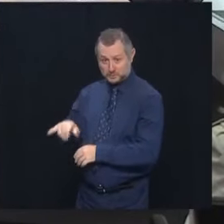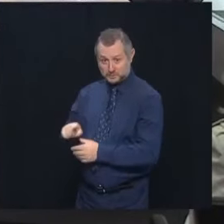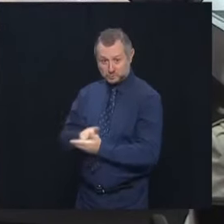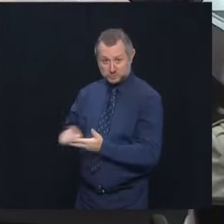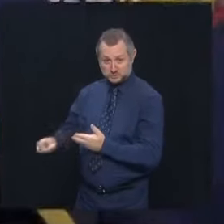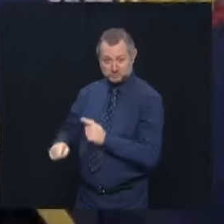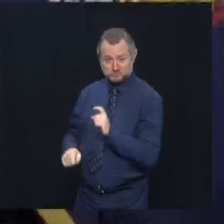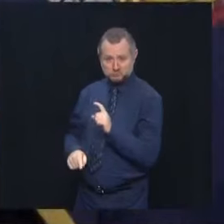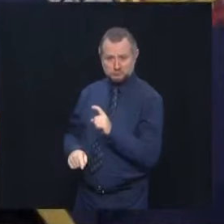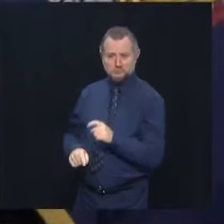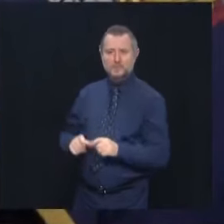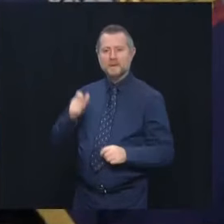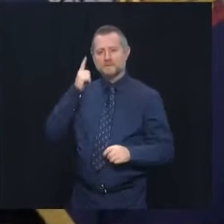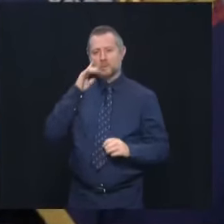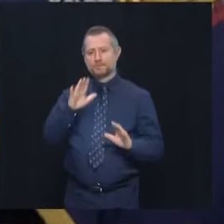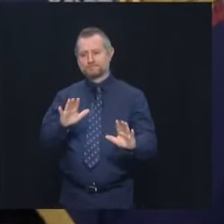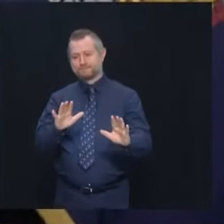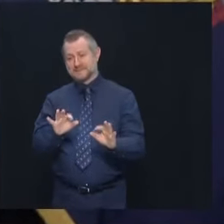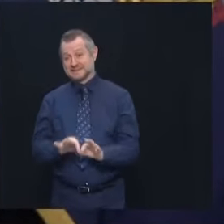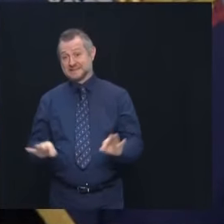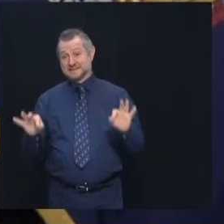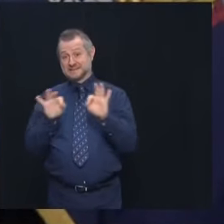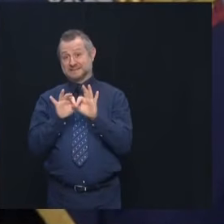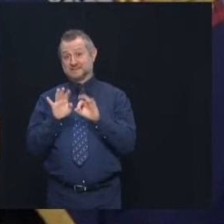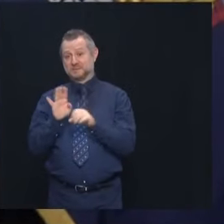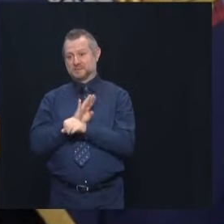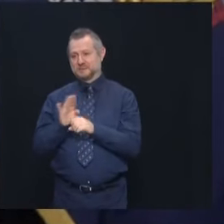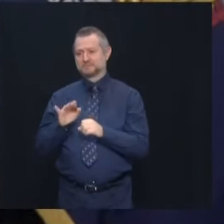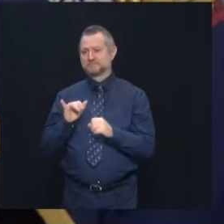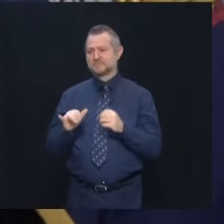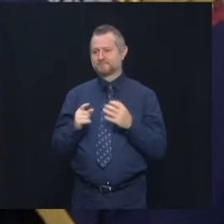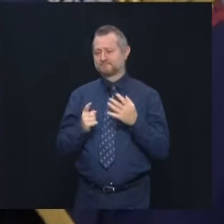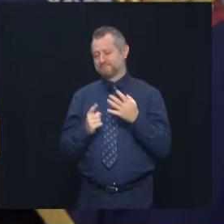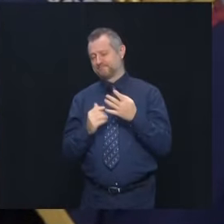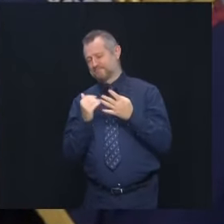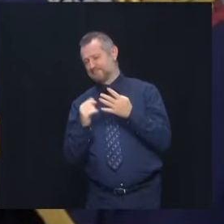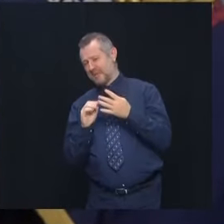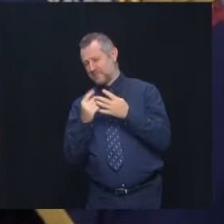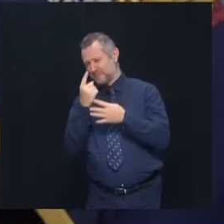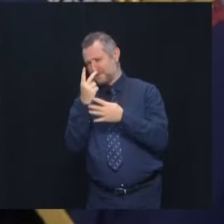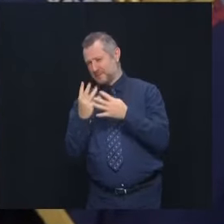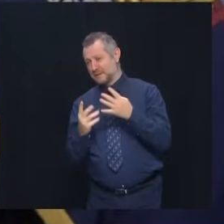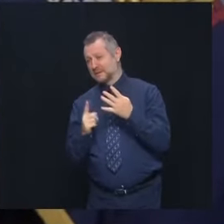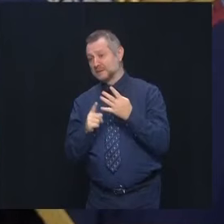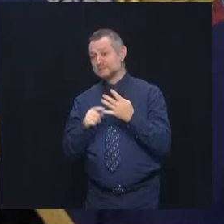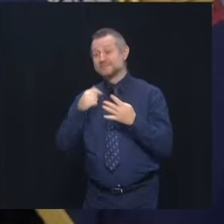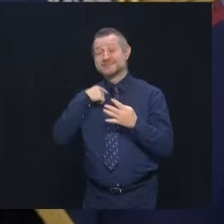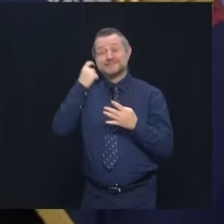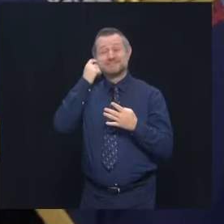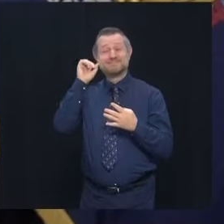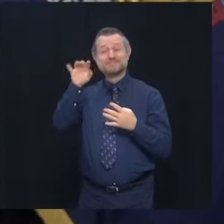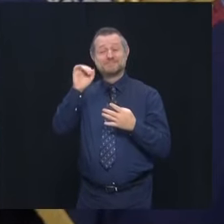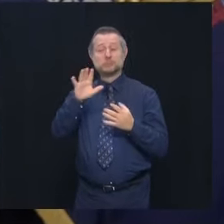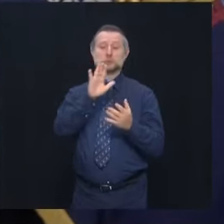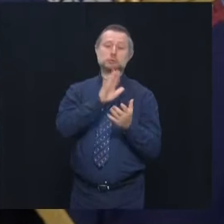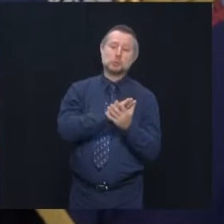Essential businesses are like number four in the spreader priority, right?